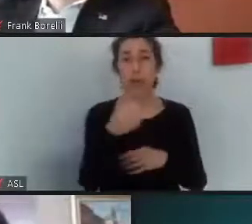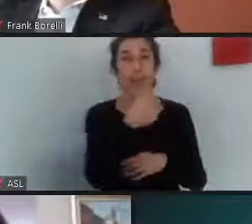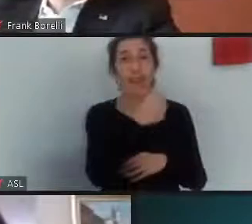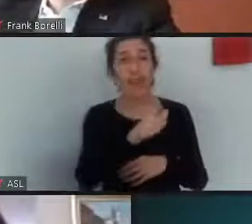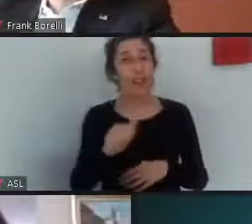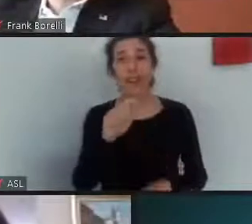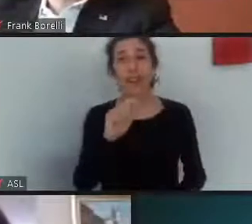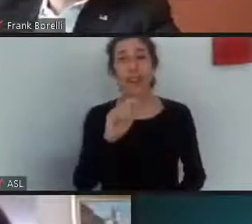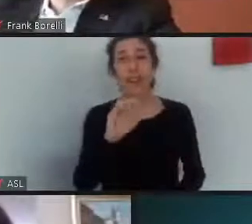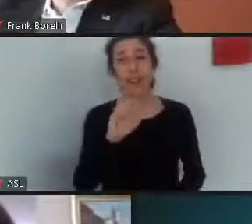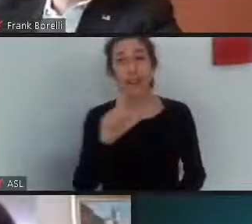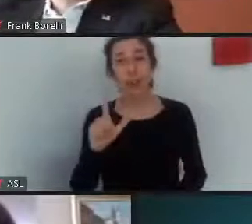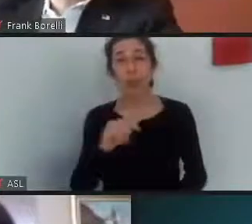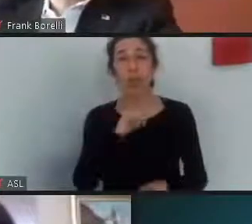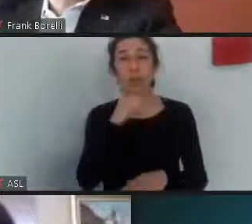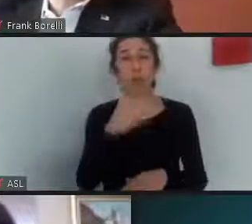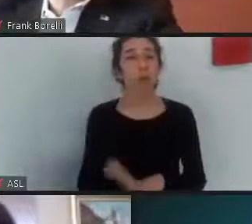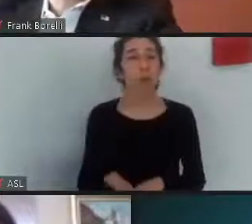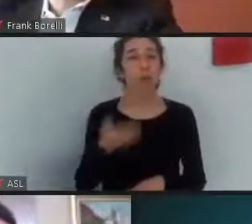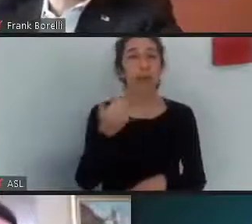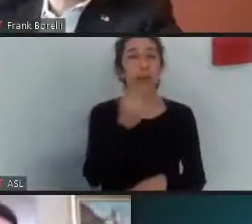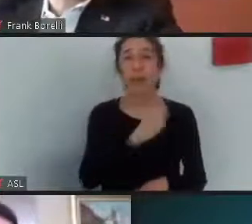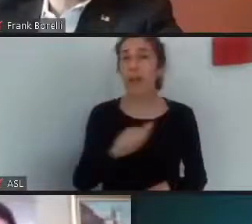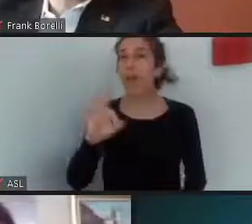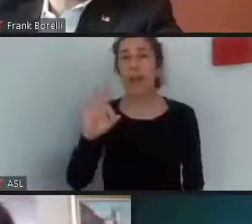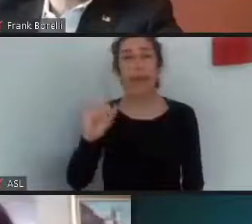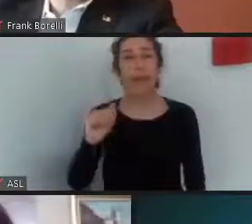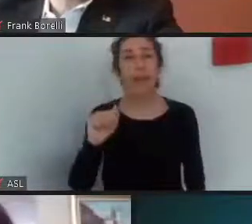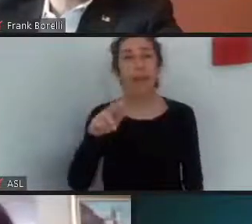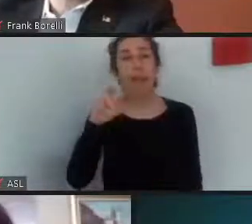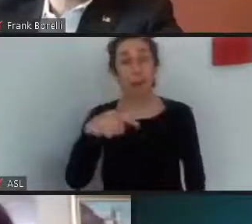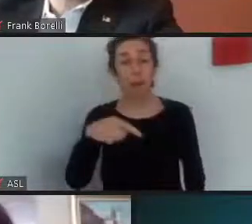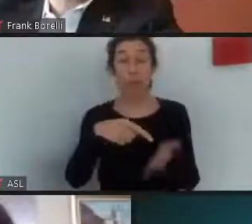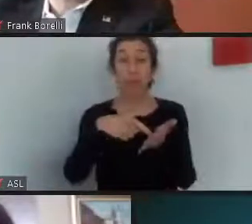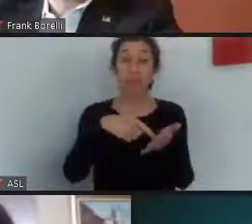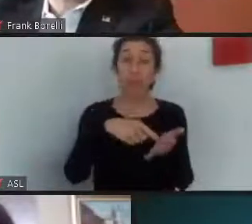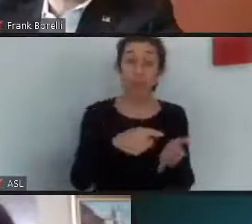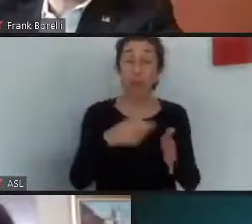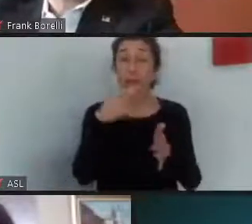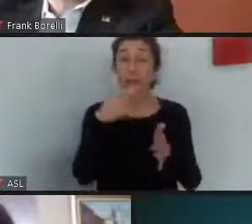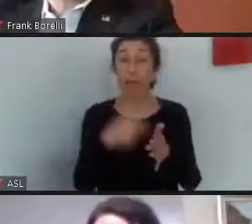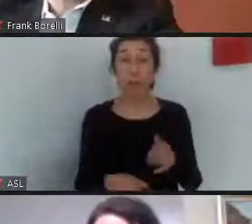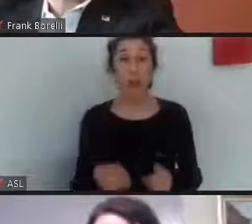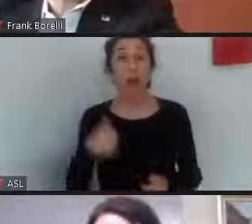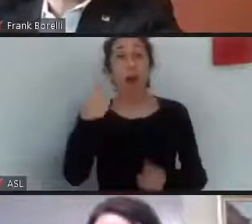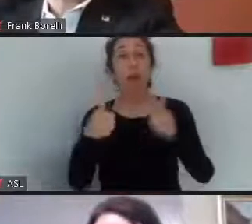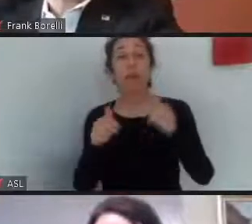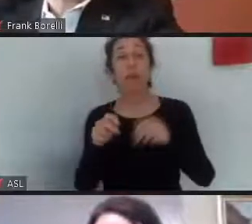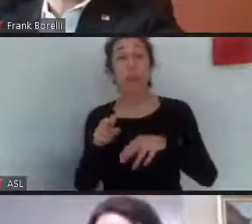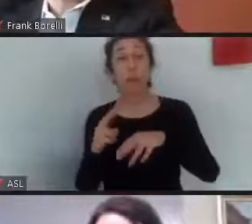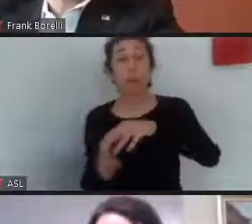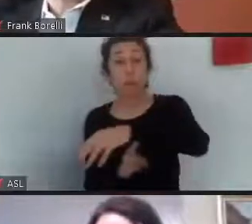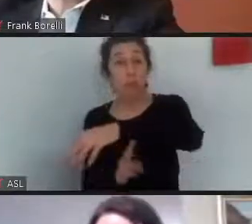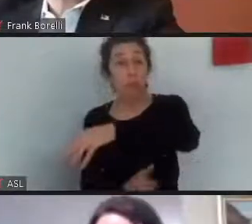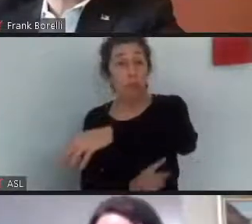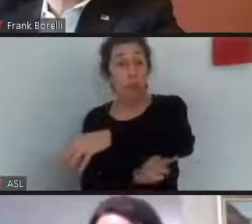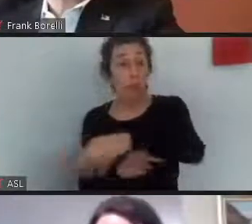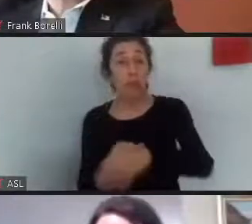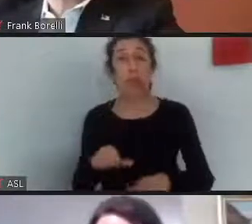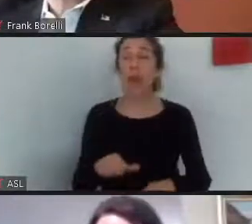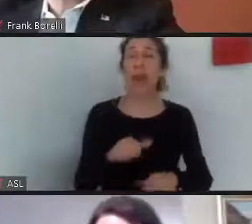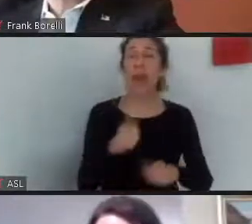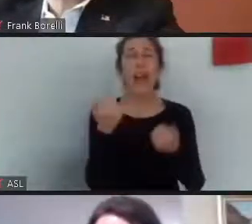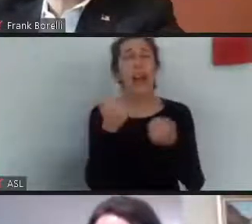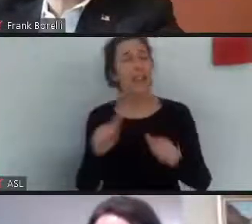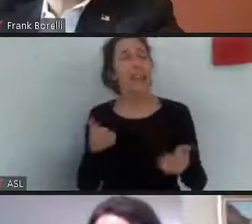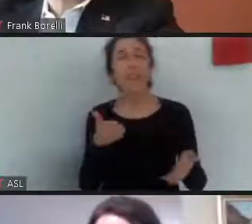the last thing anybody needs during this pandemic is to see their fares go up during this crisis.